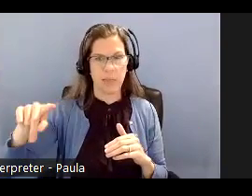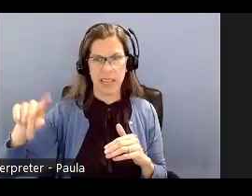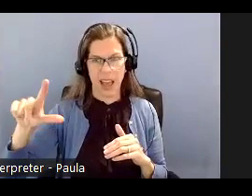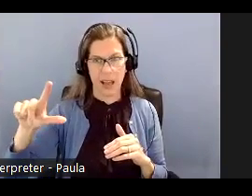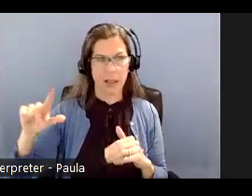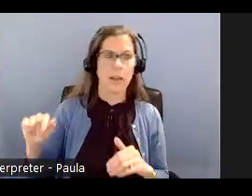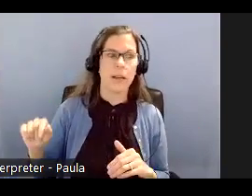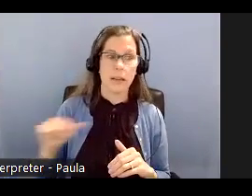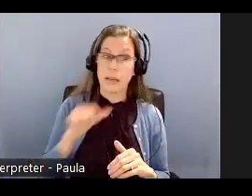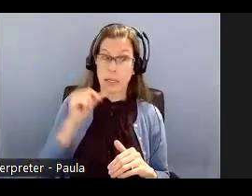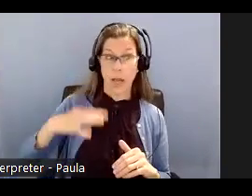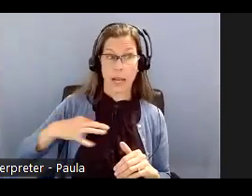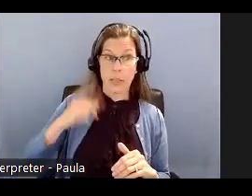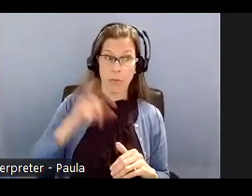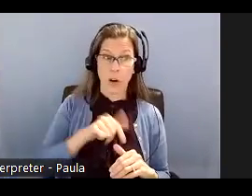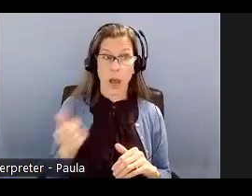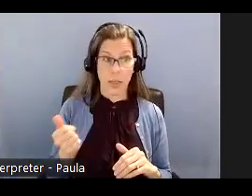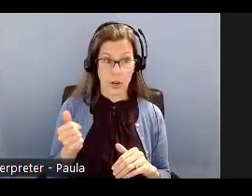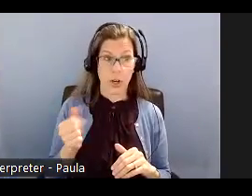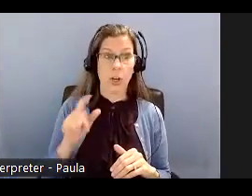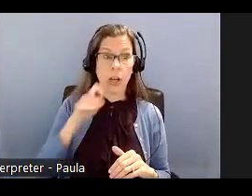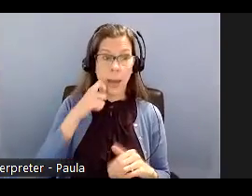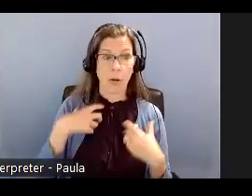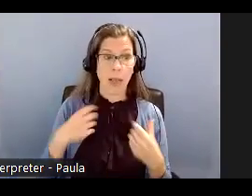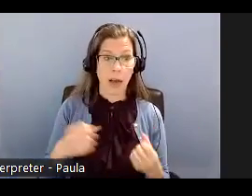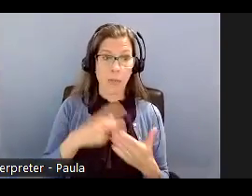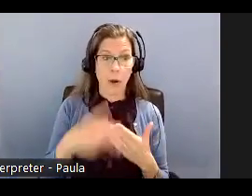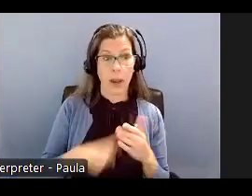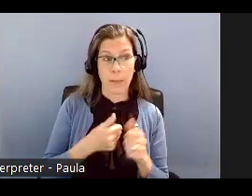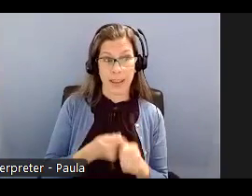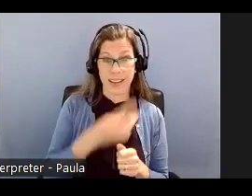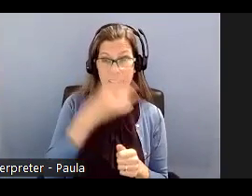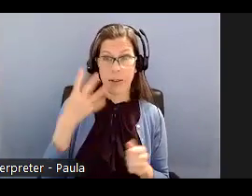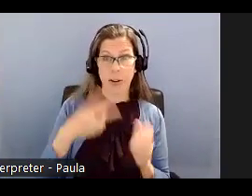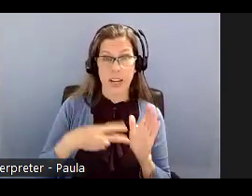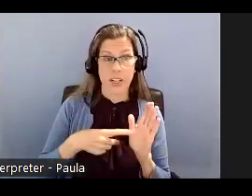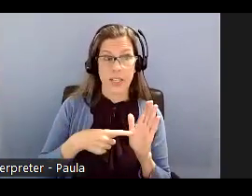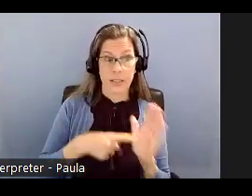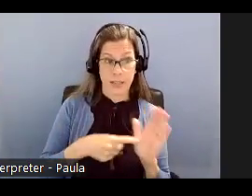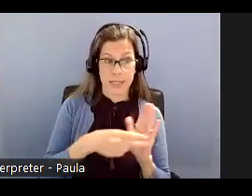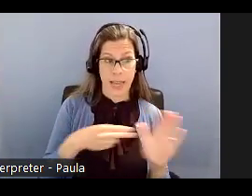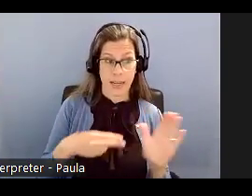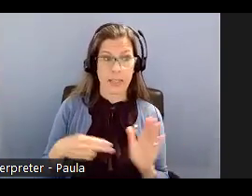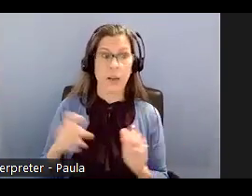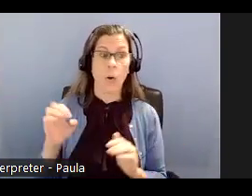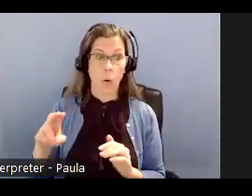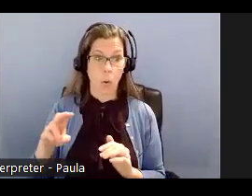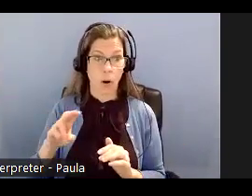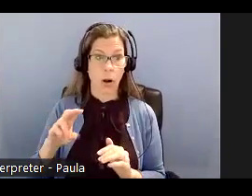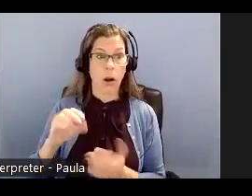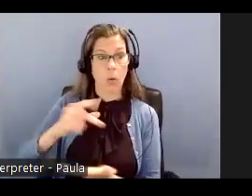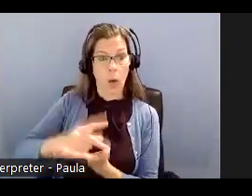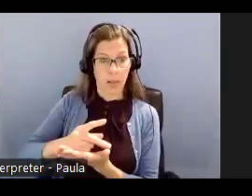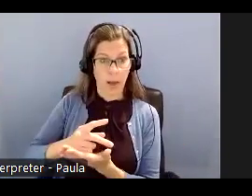other Apple Health programs based on their immigration status, or qualified health plans with premiums, advanced premium